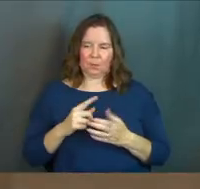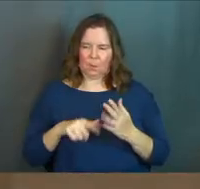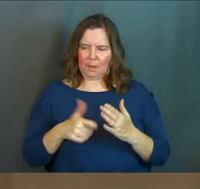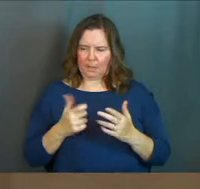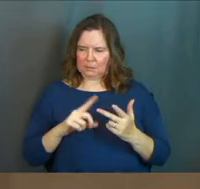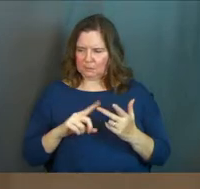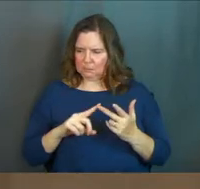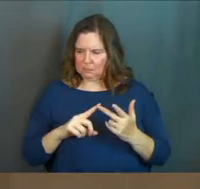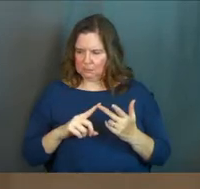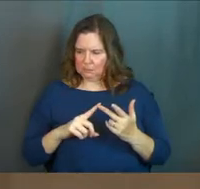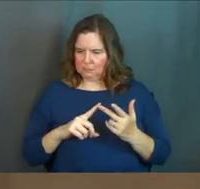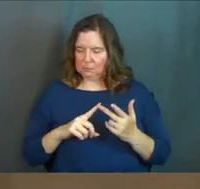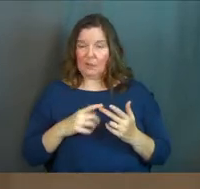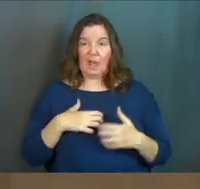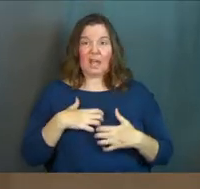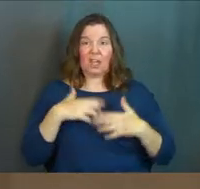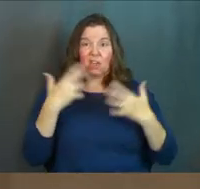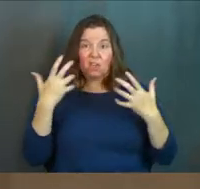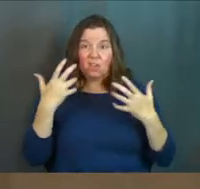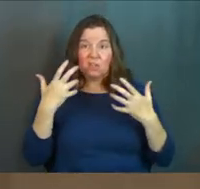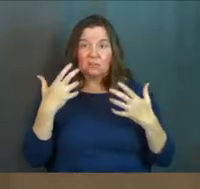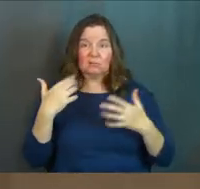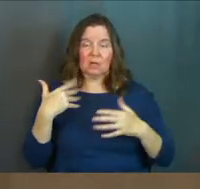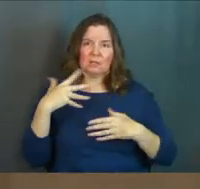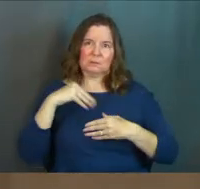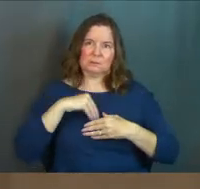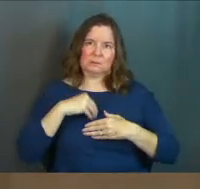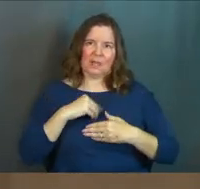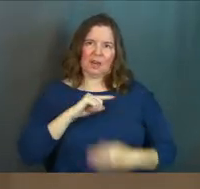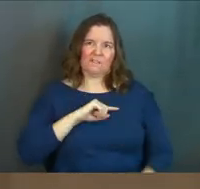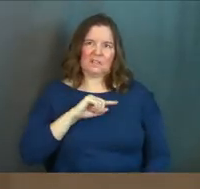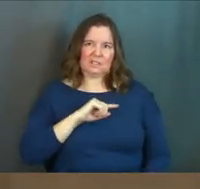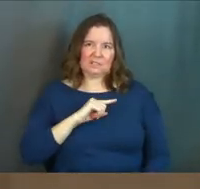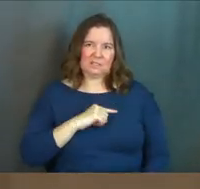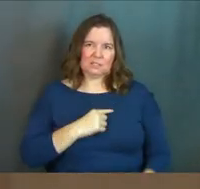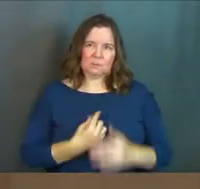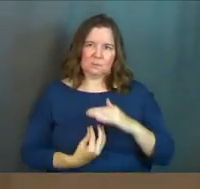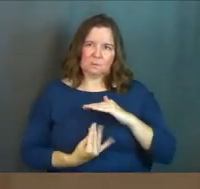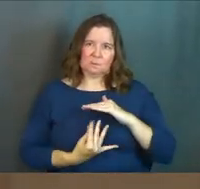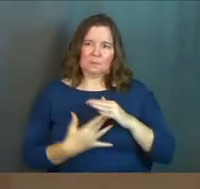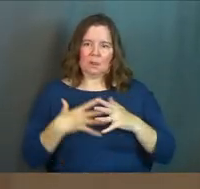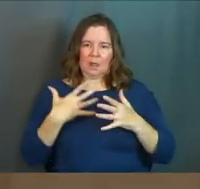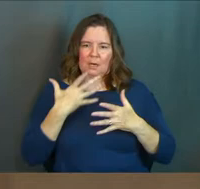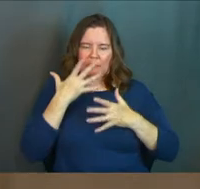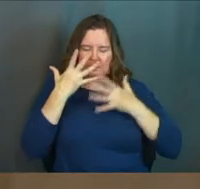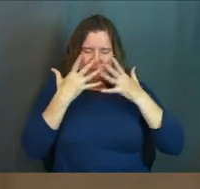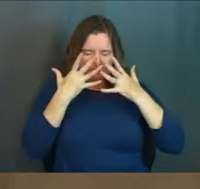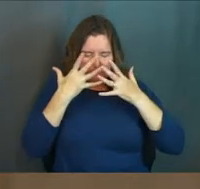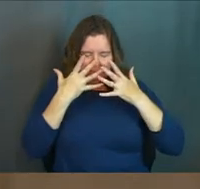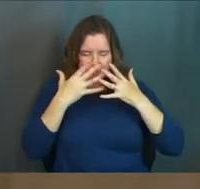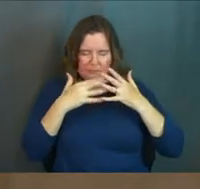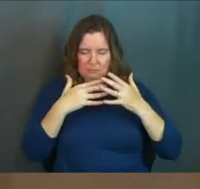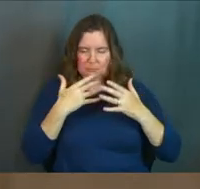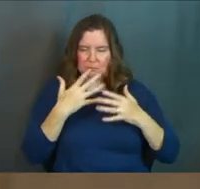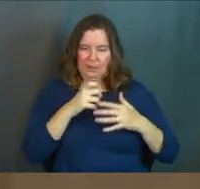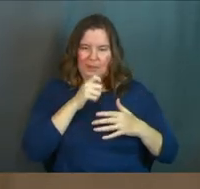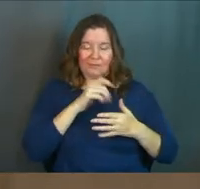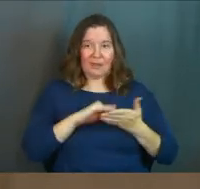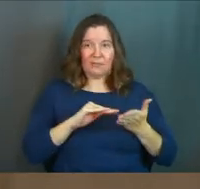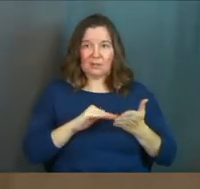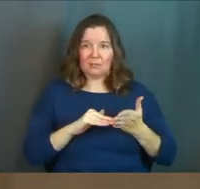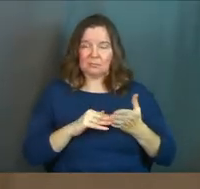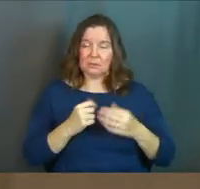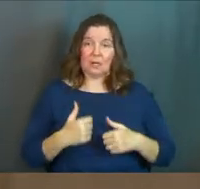What else? Anger. Carried around a lot of guilt, a lot of shame, a lot of unforgiveness from,